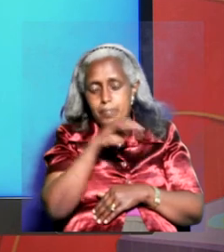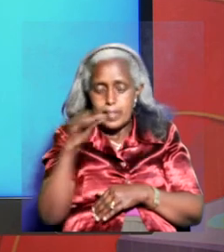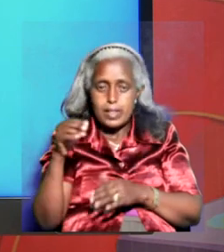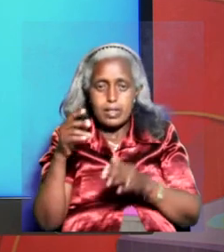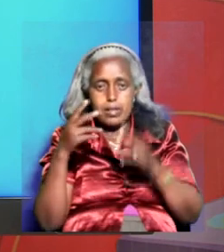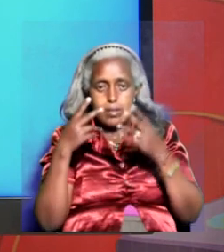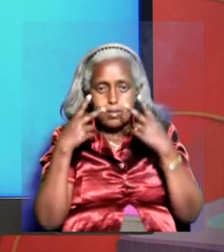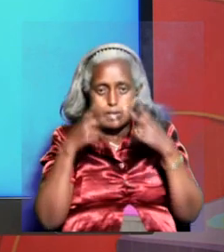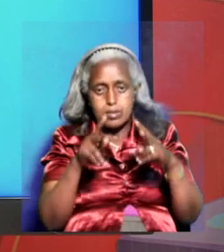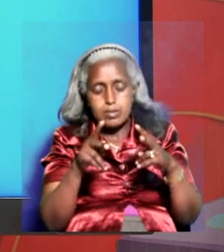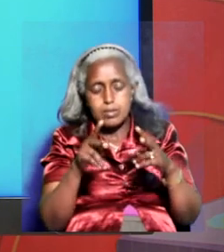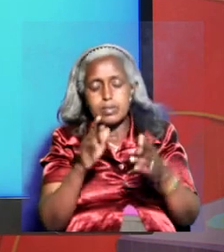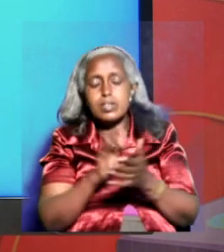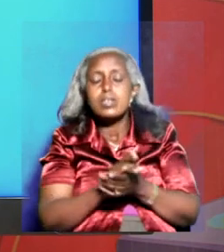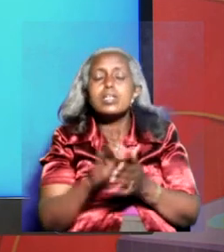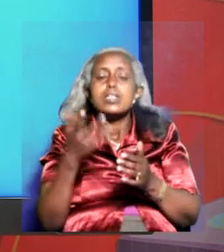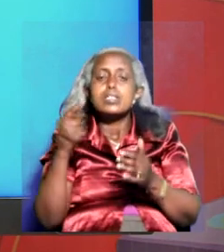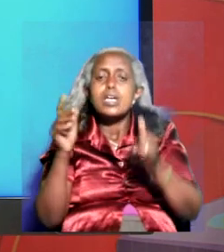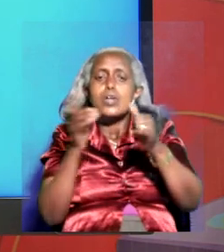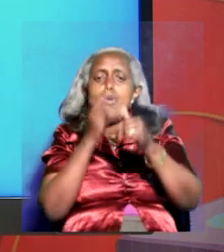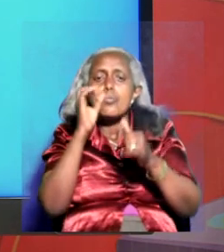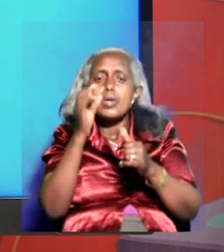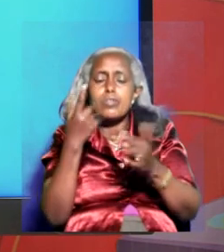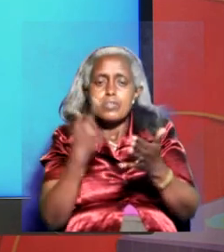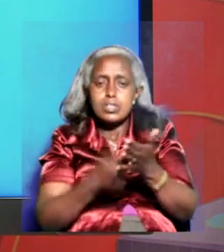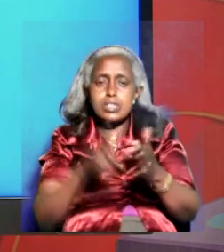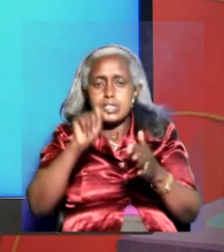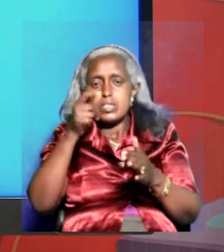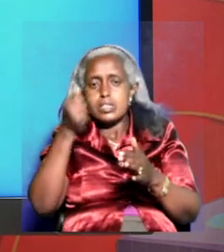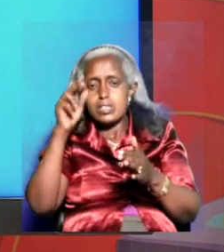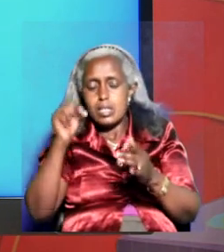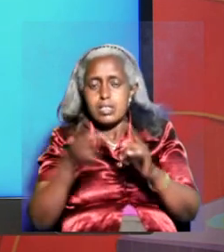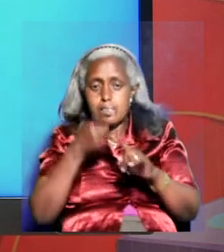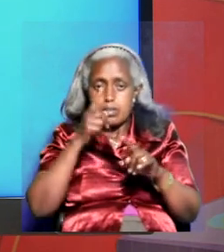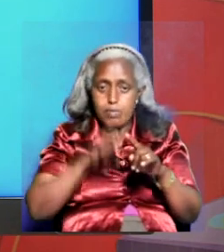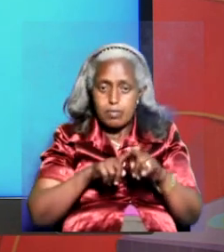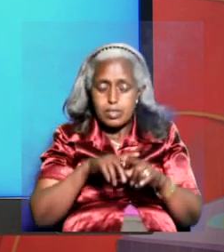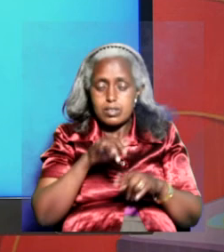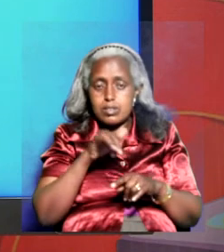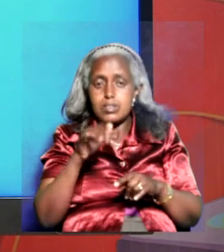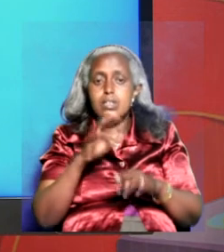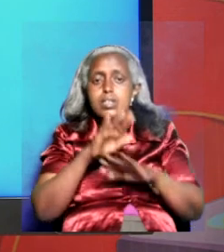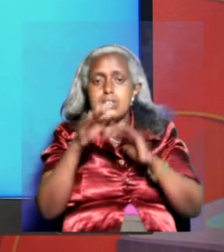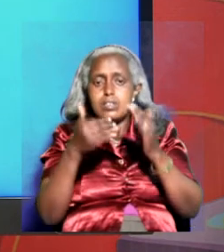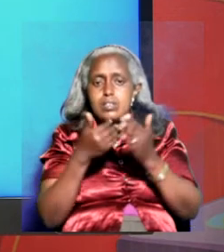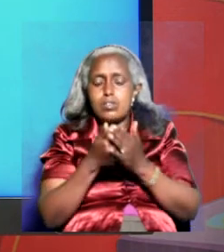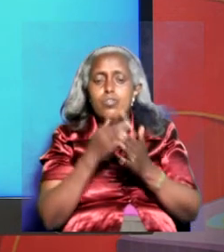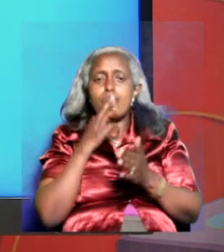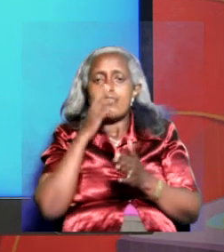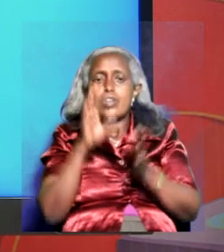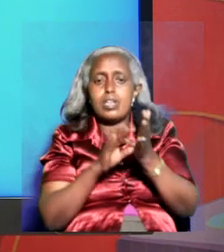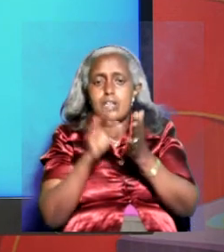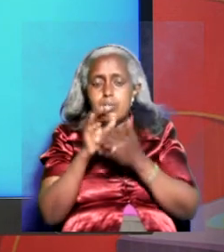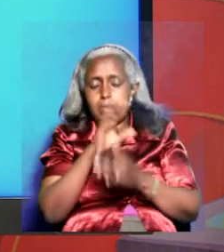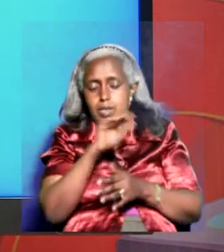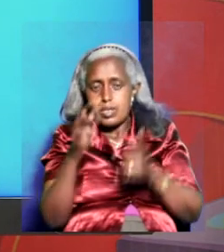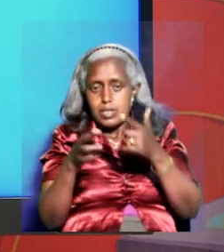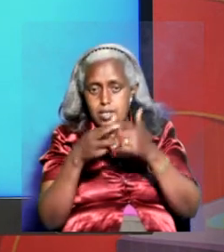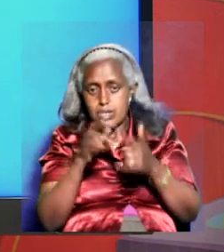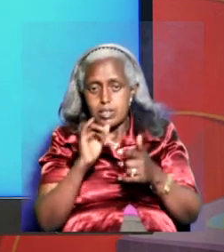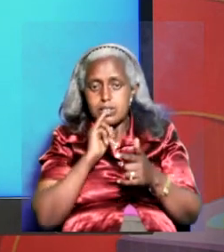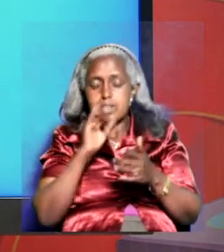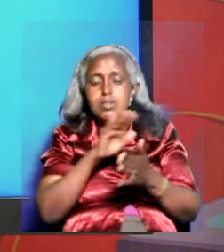see, the domain of this tan inverse will be this, the set of real number. Its ranges